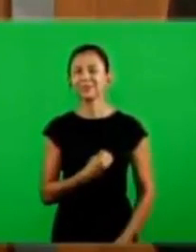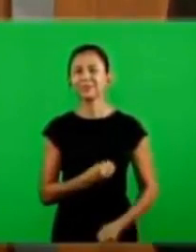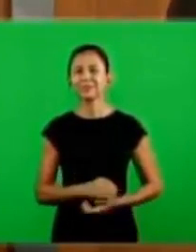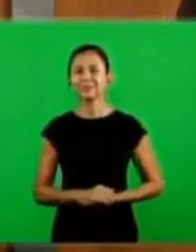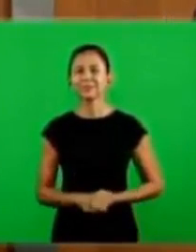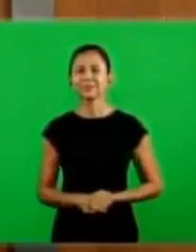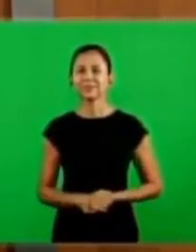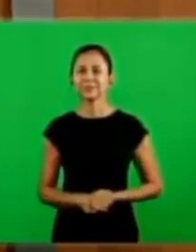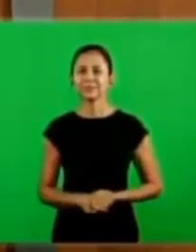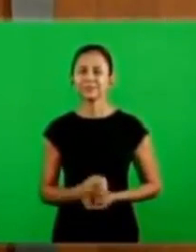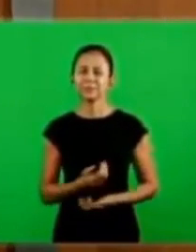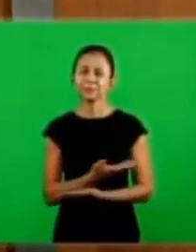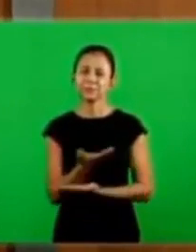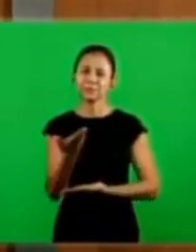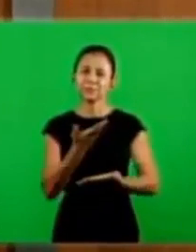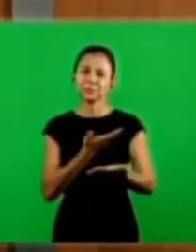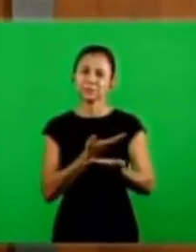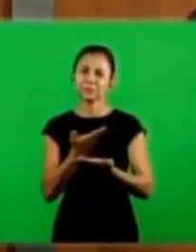We are back